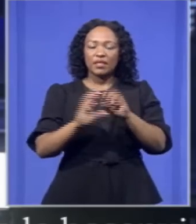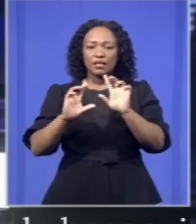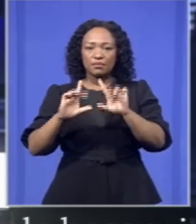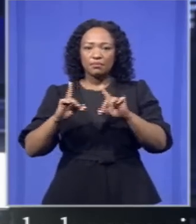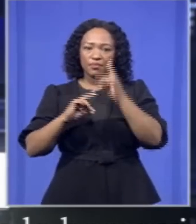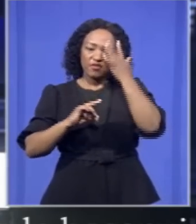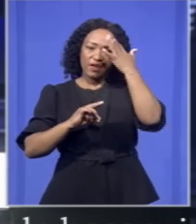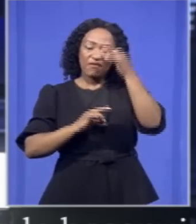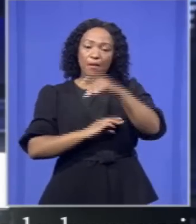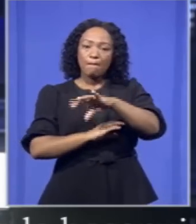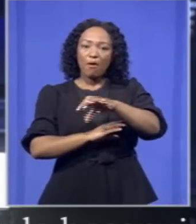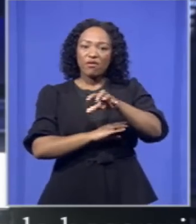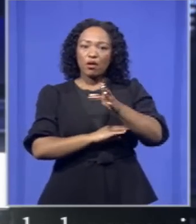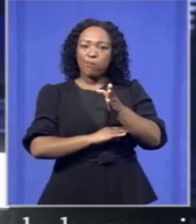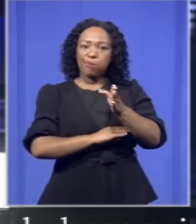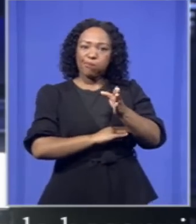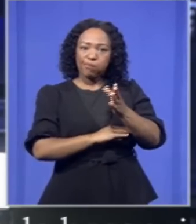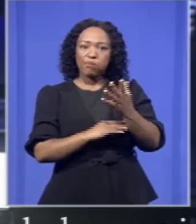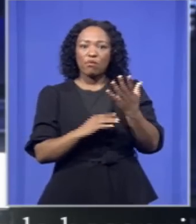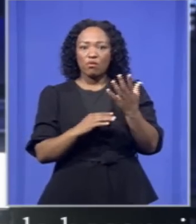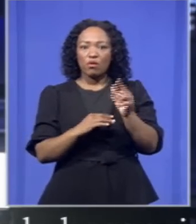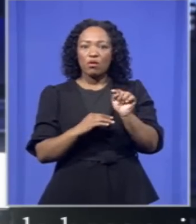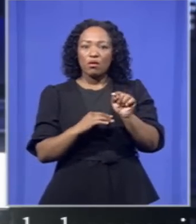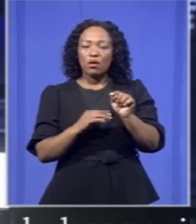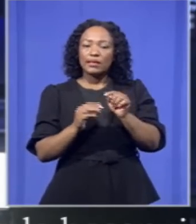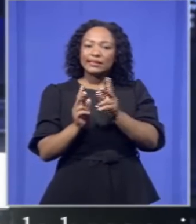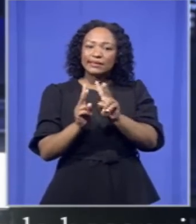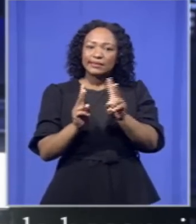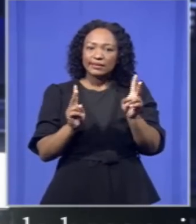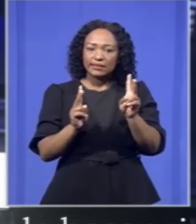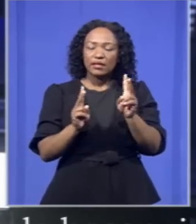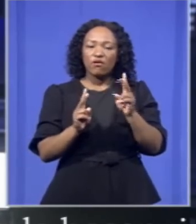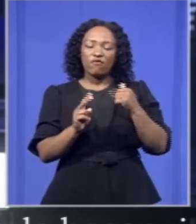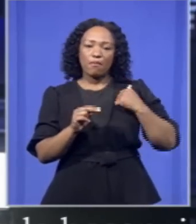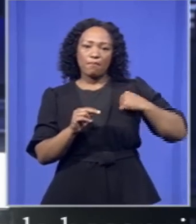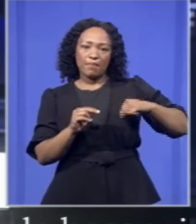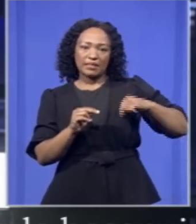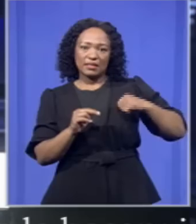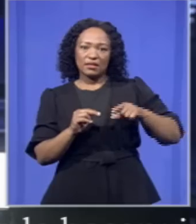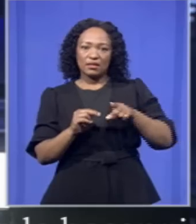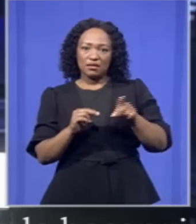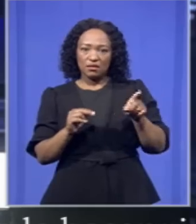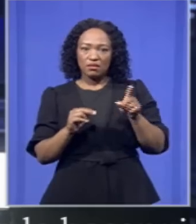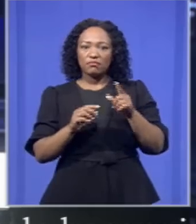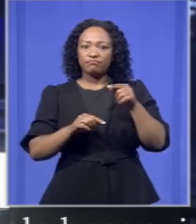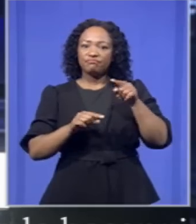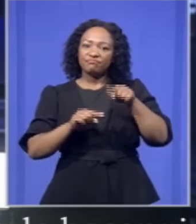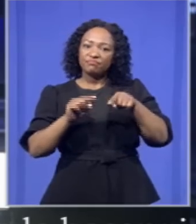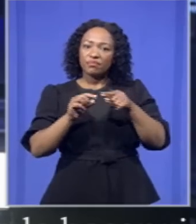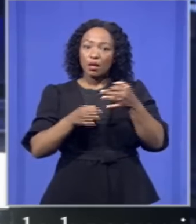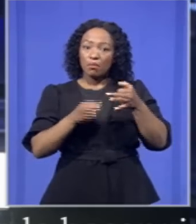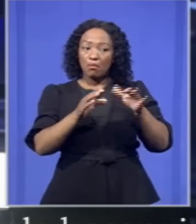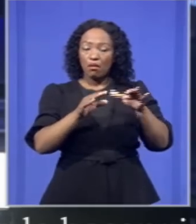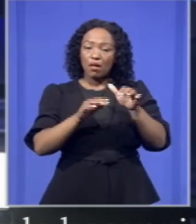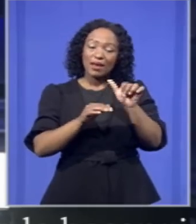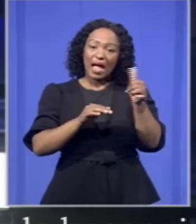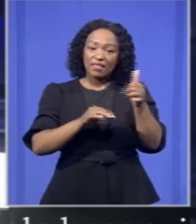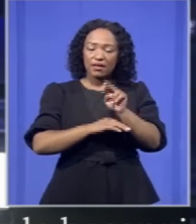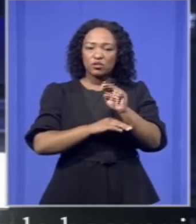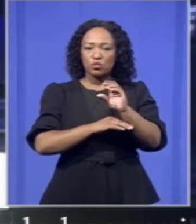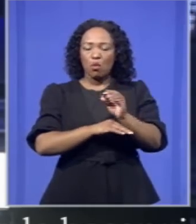ya porofense maloko a makgotla a bommasepala ga mmogo le mekgatlho e seng ya puso.